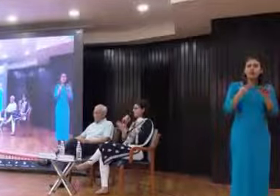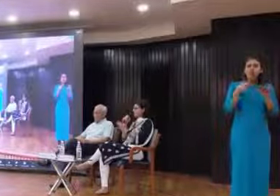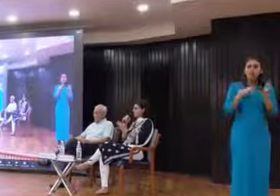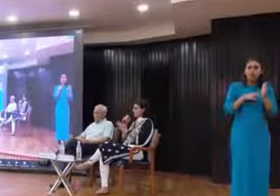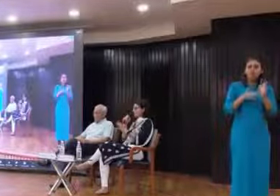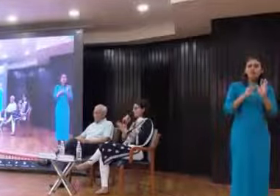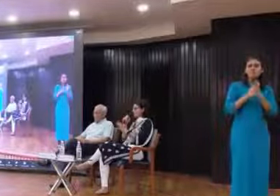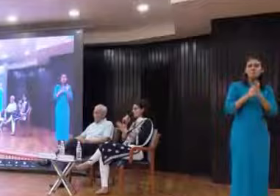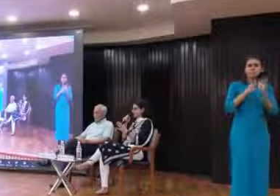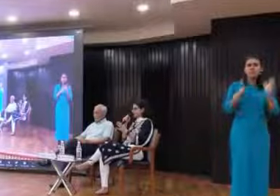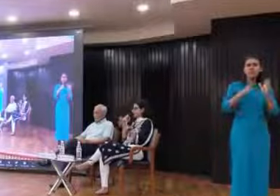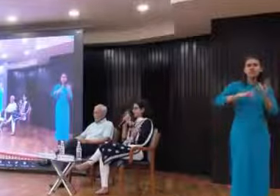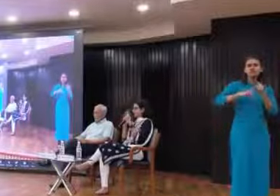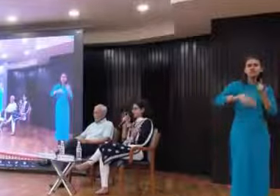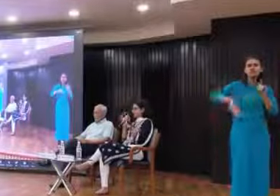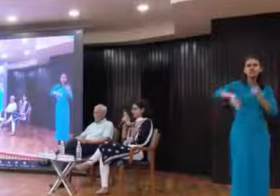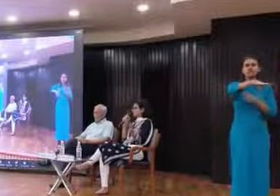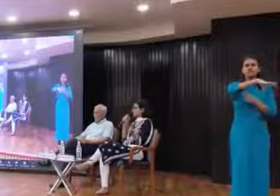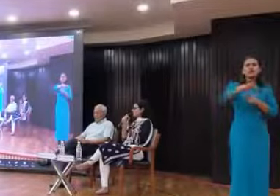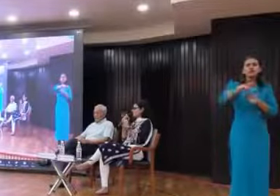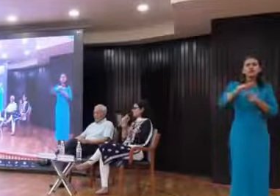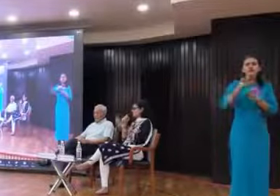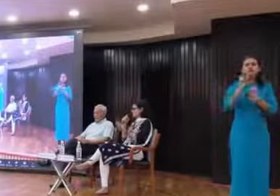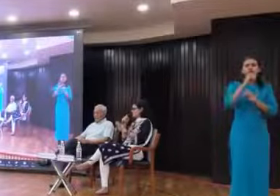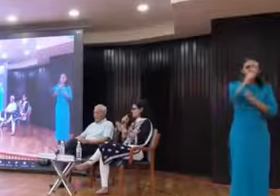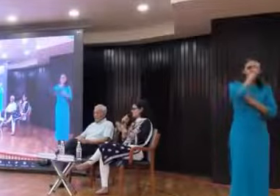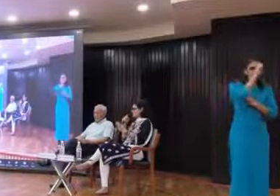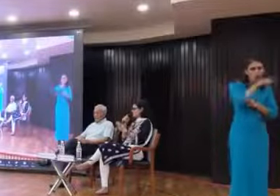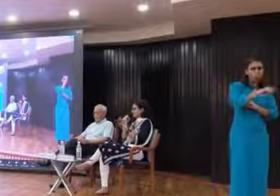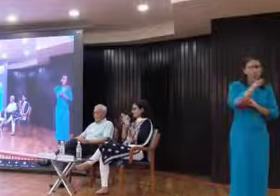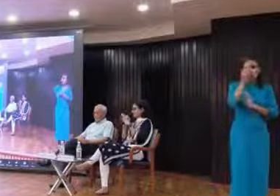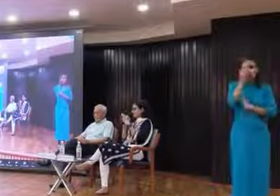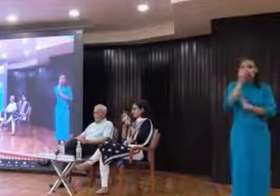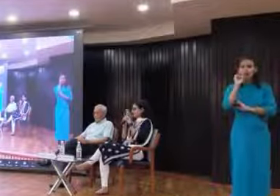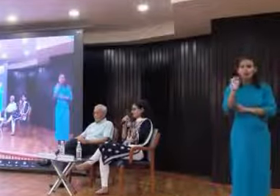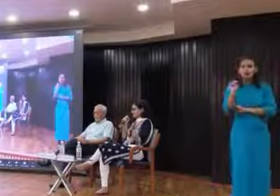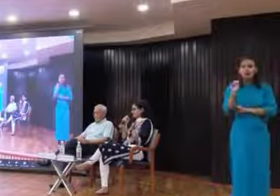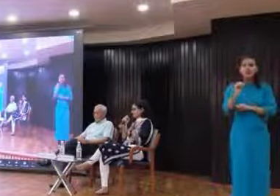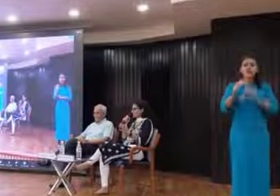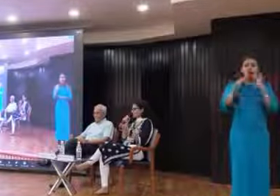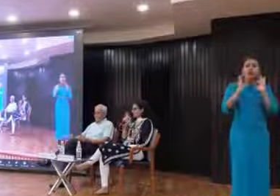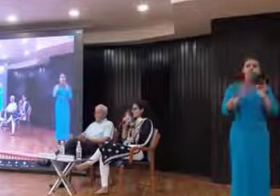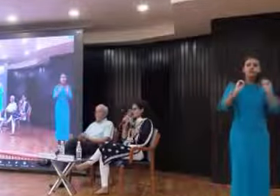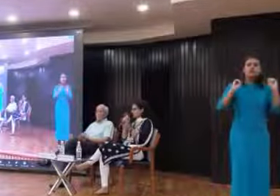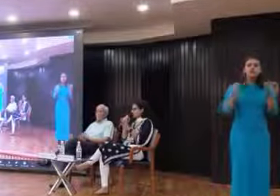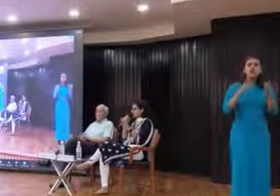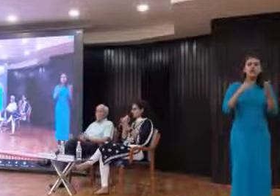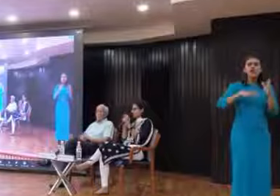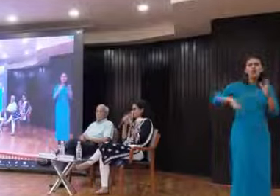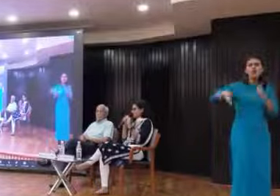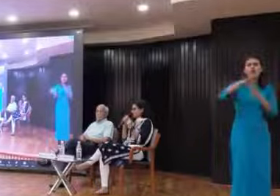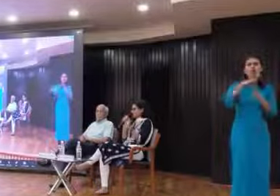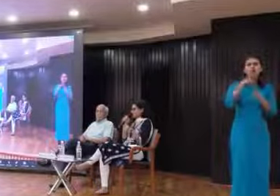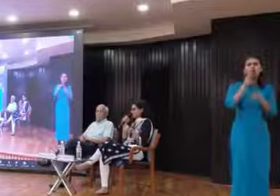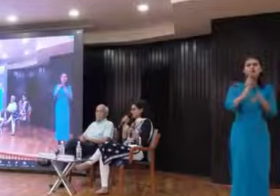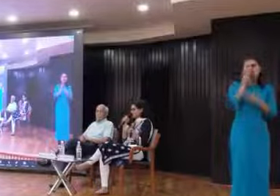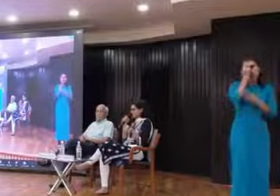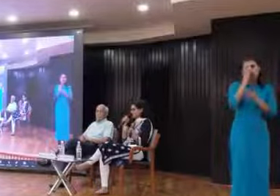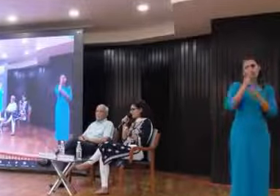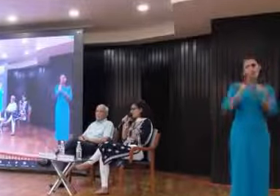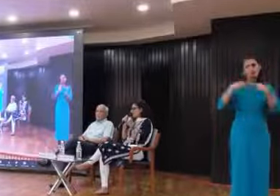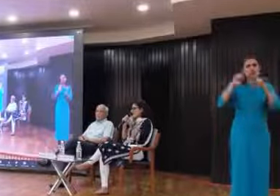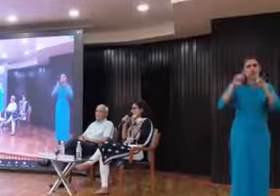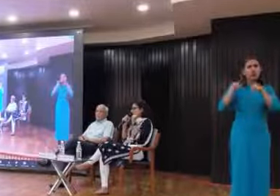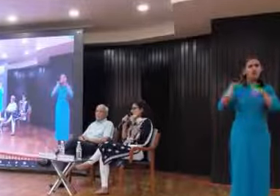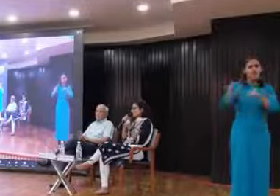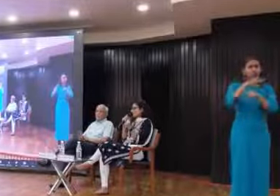cementing force in the state between the Hindus and the Muslims. It was a primarily Muslim state with a Hindu Maharaja, and he was the cementing